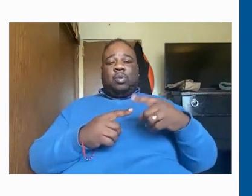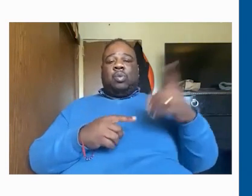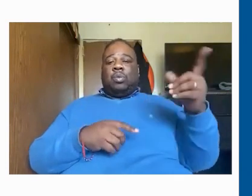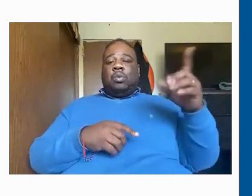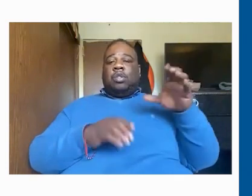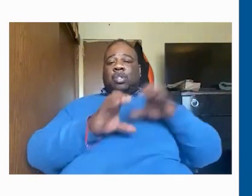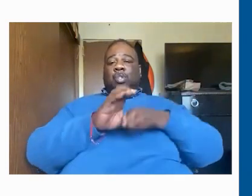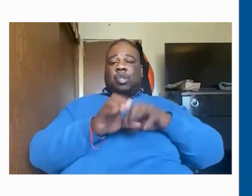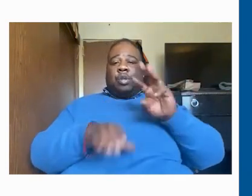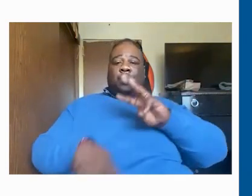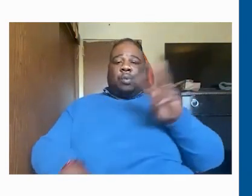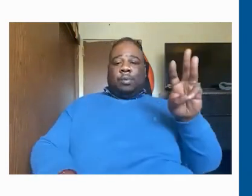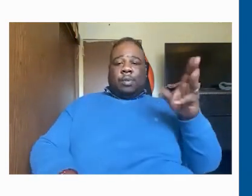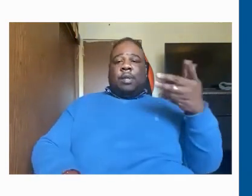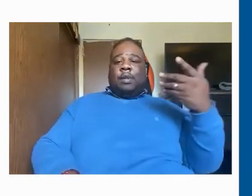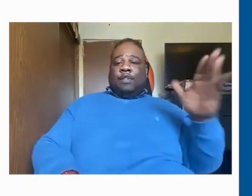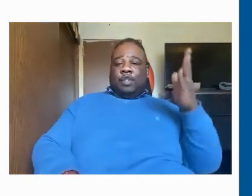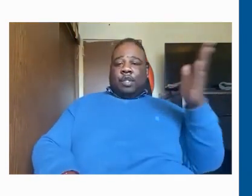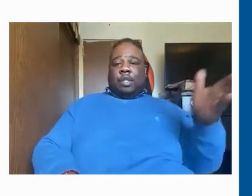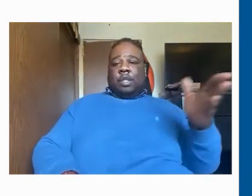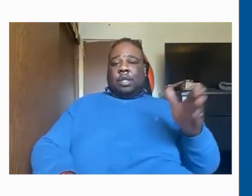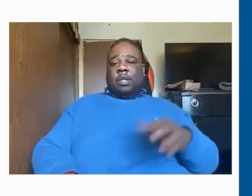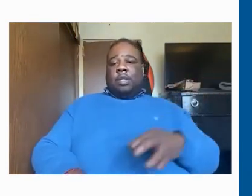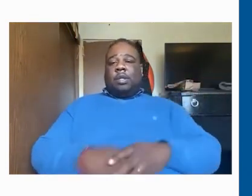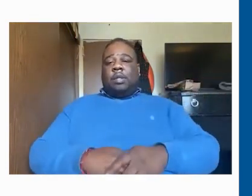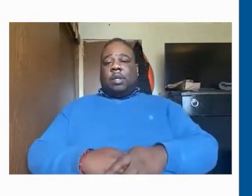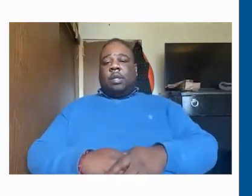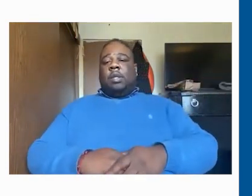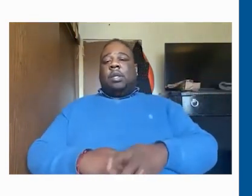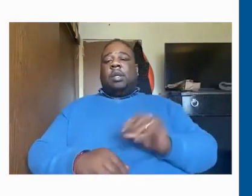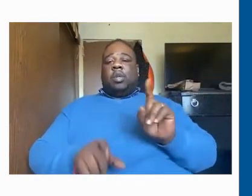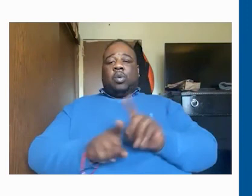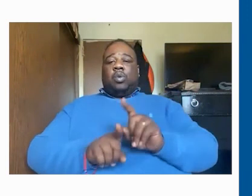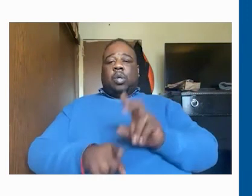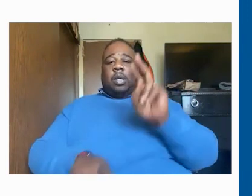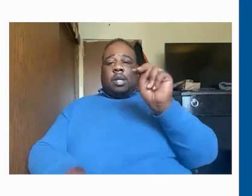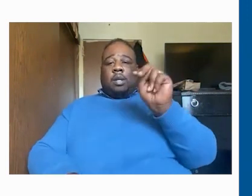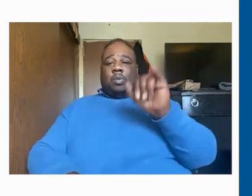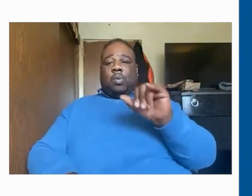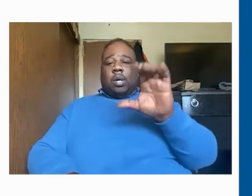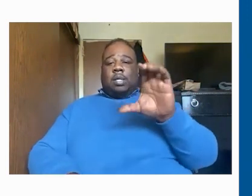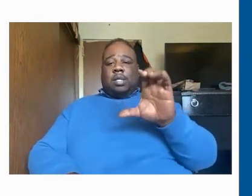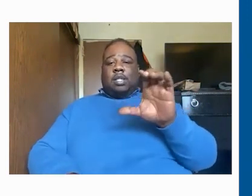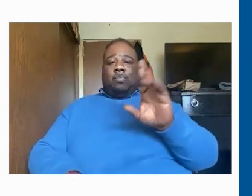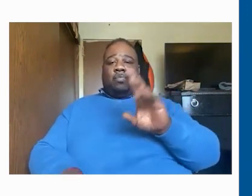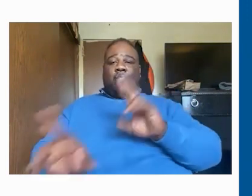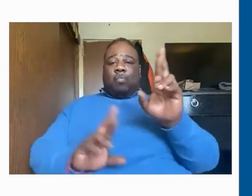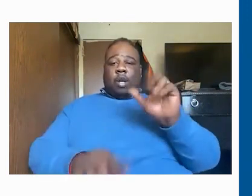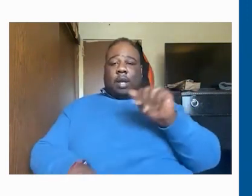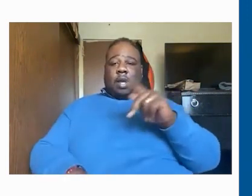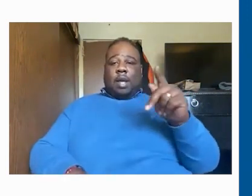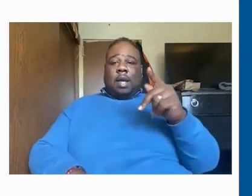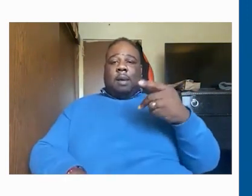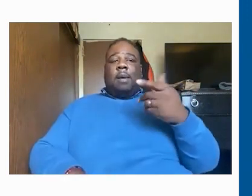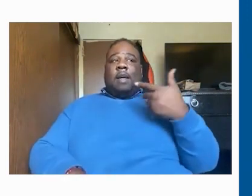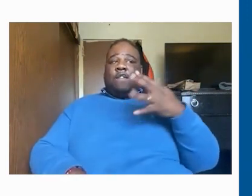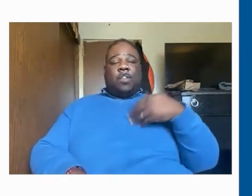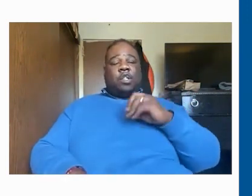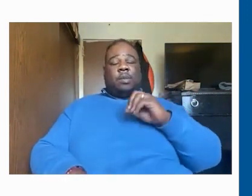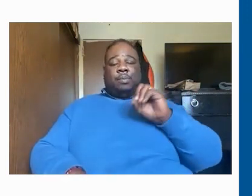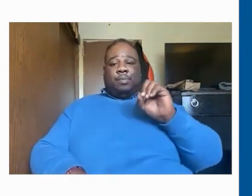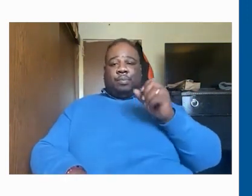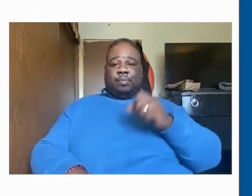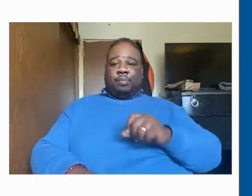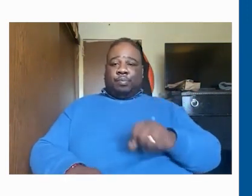also downloaded the NYC Ready app, and it is actually really good to help you set up a go